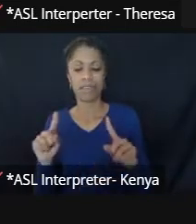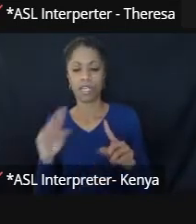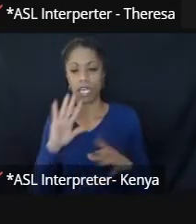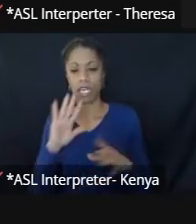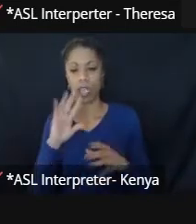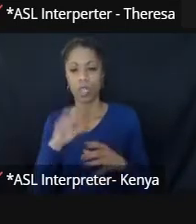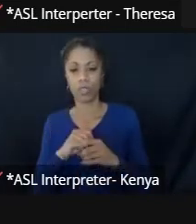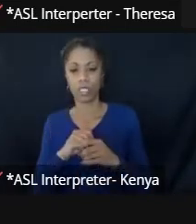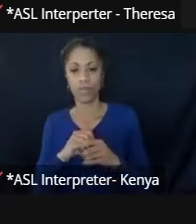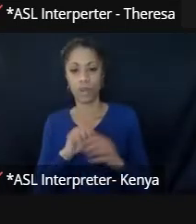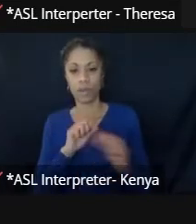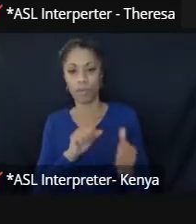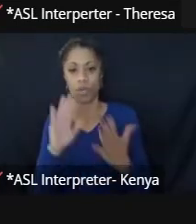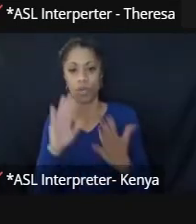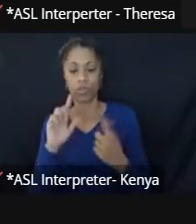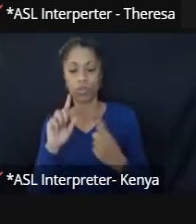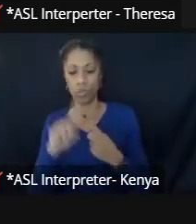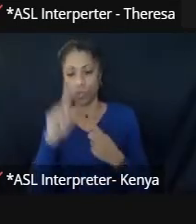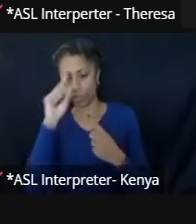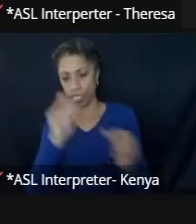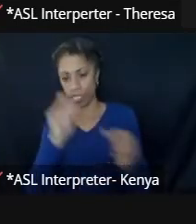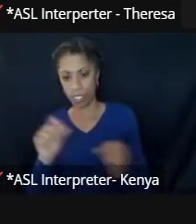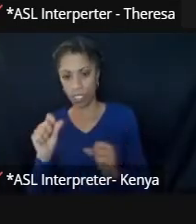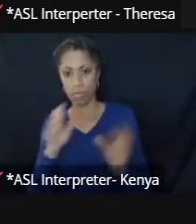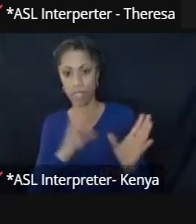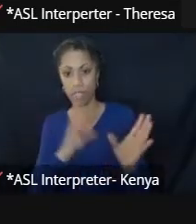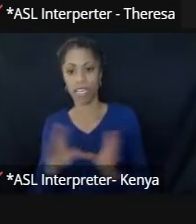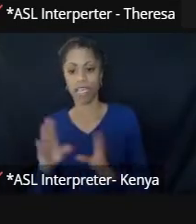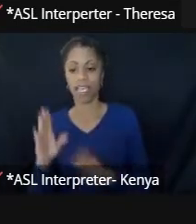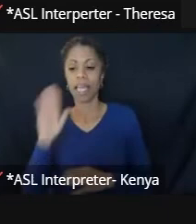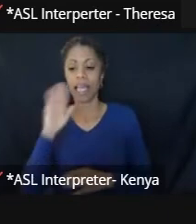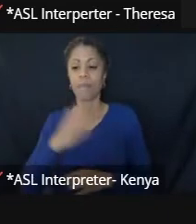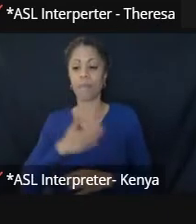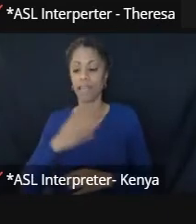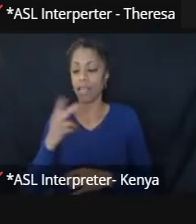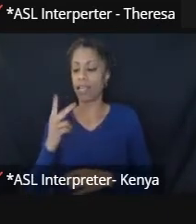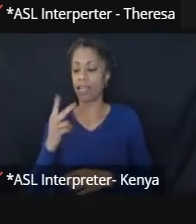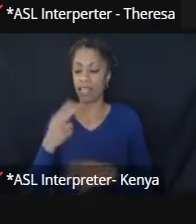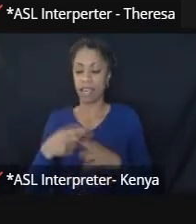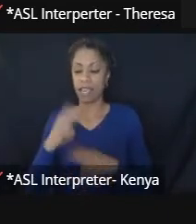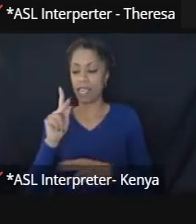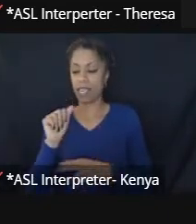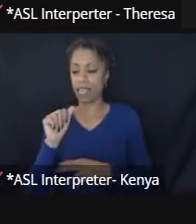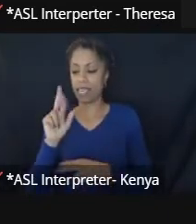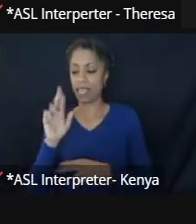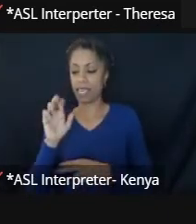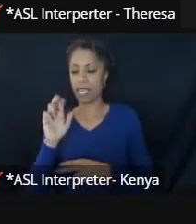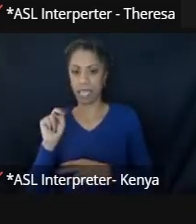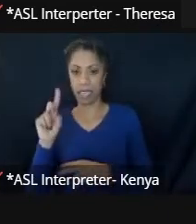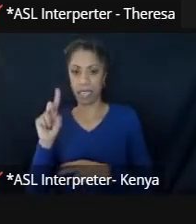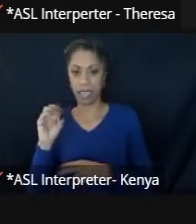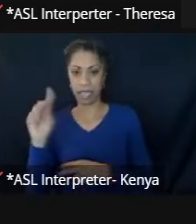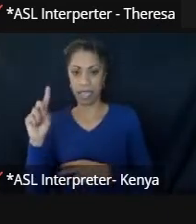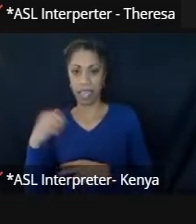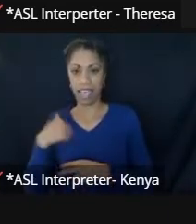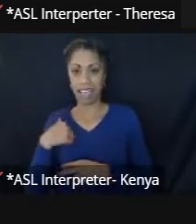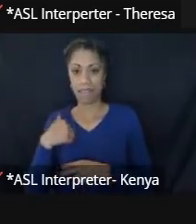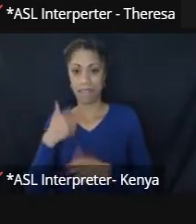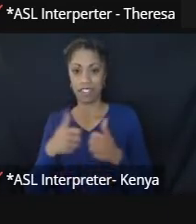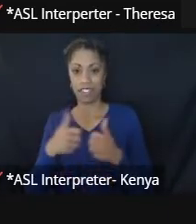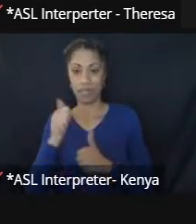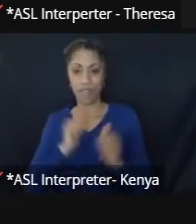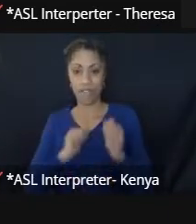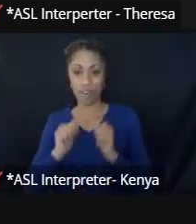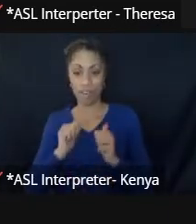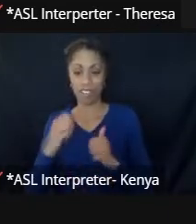planning. Thank you, Donnie. Hi, everybody. I'm Karen Dodd, the Chief Performance Officer at KCAE, and I have Melody